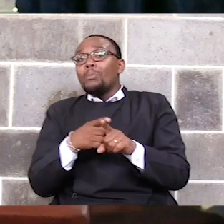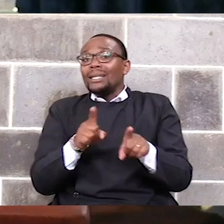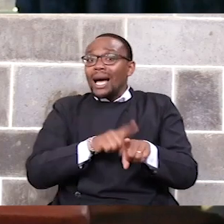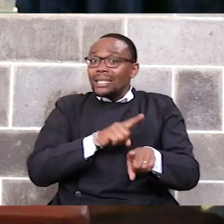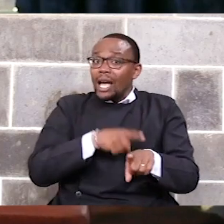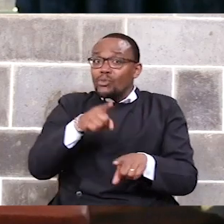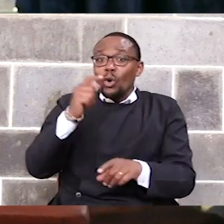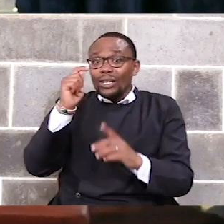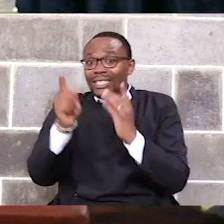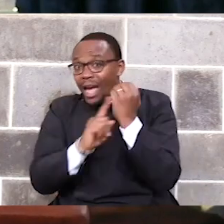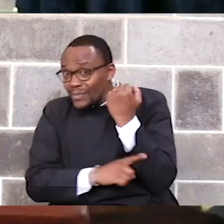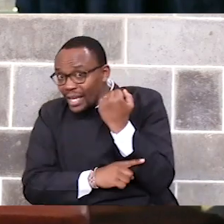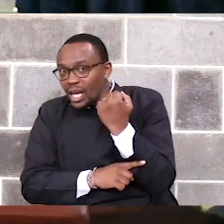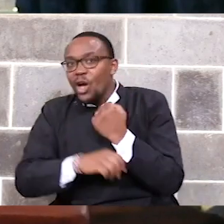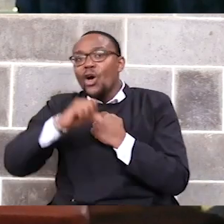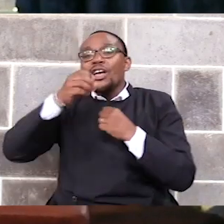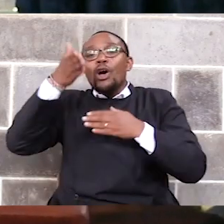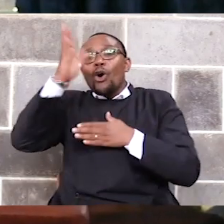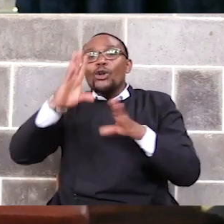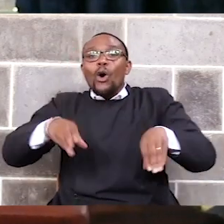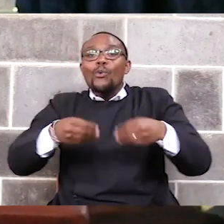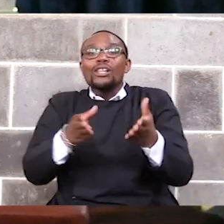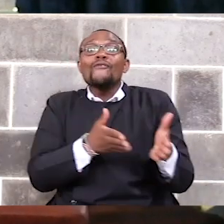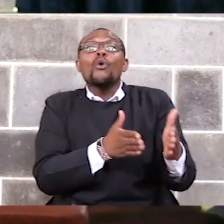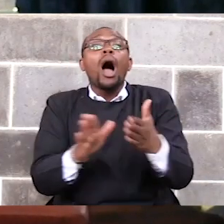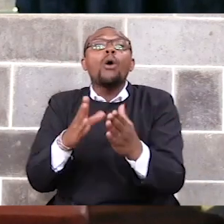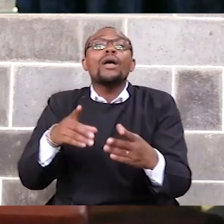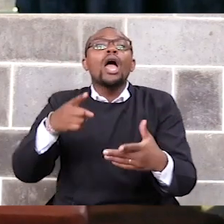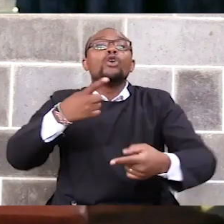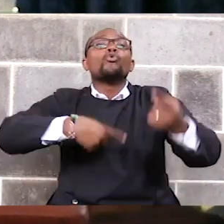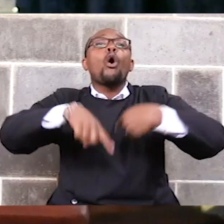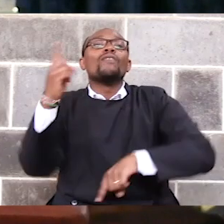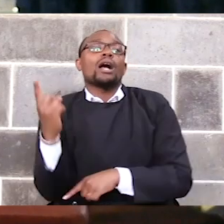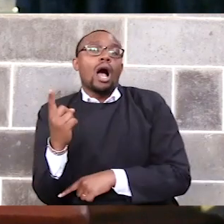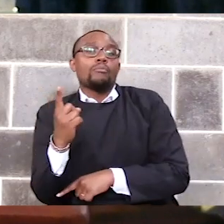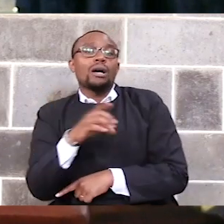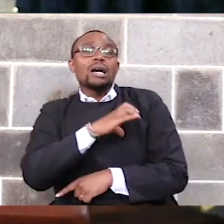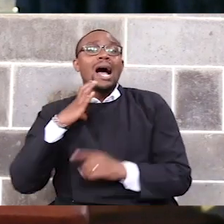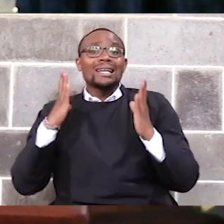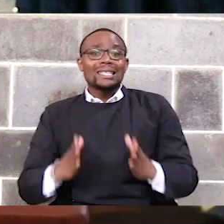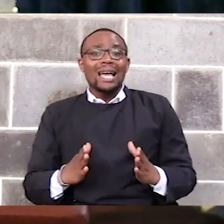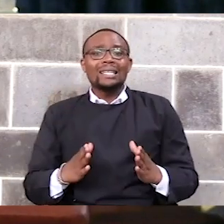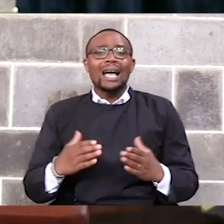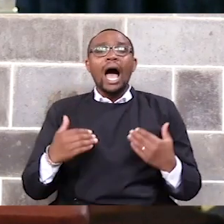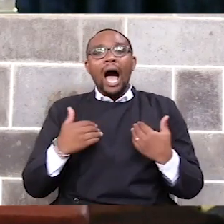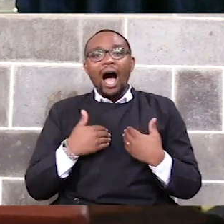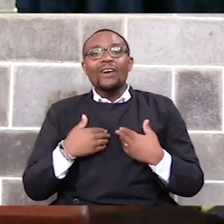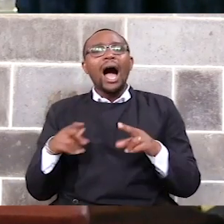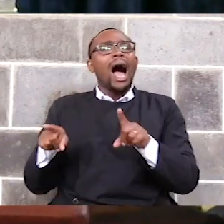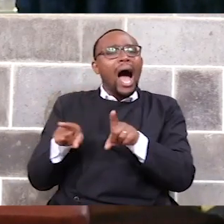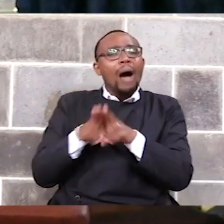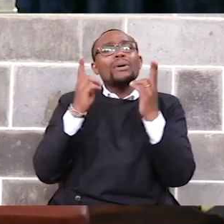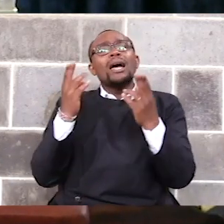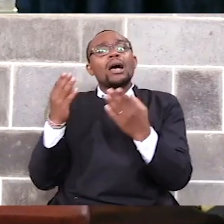so that you can endure it. Christians have passed through many rough times in